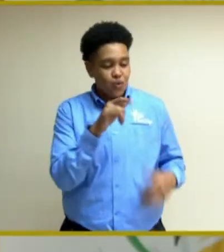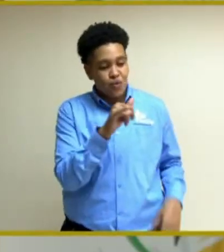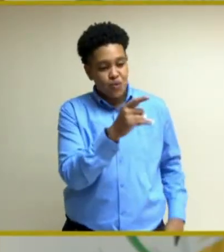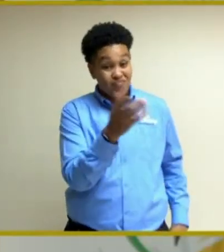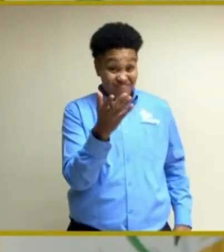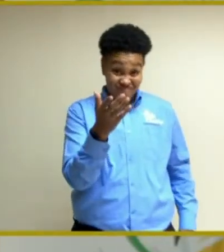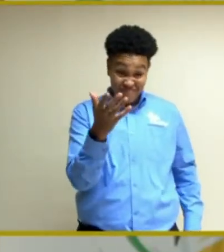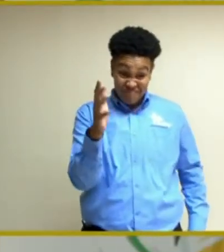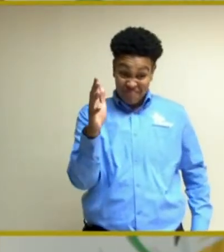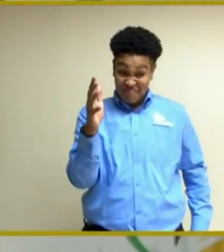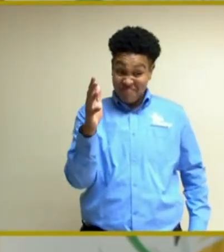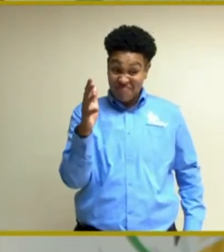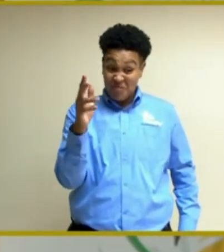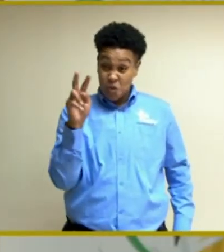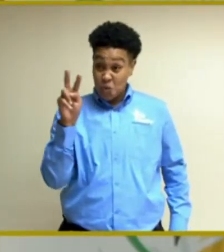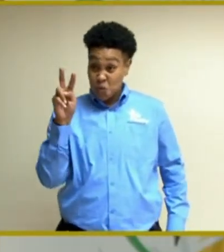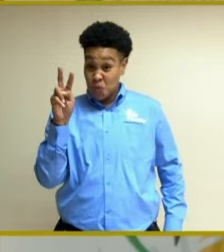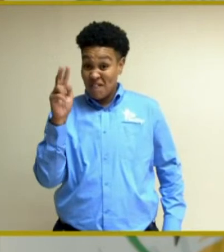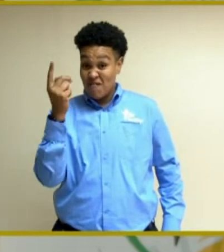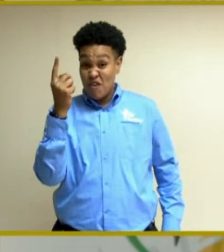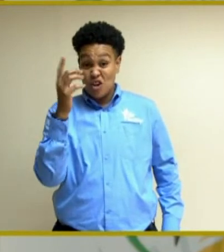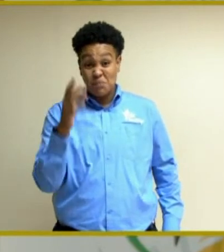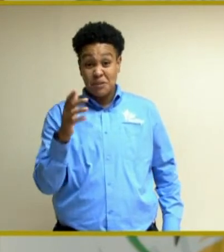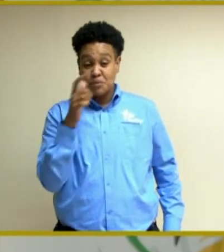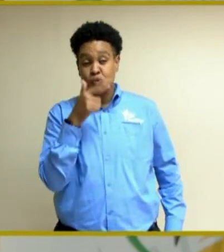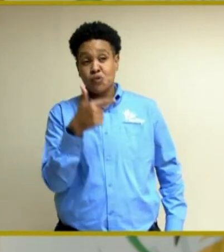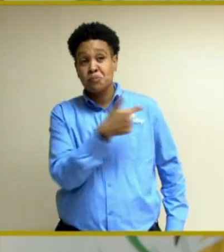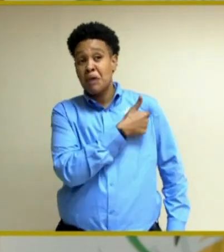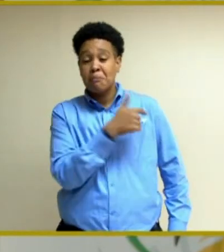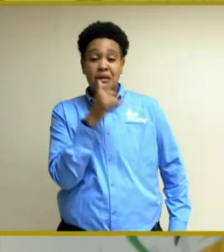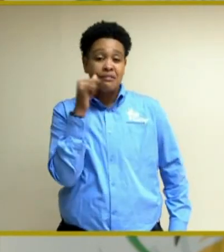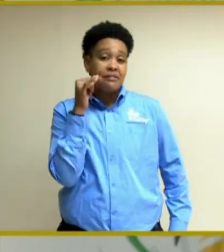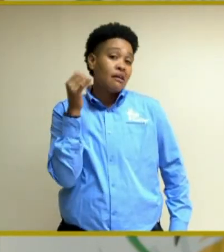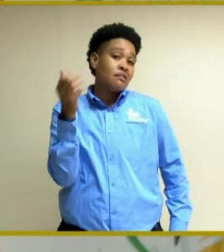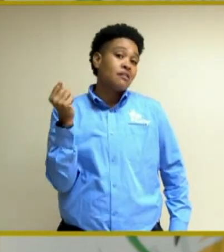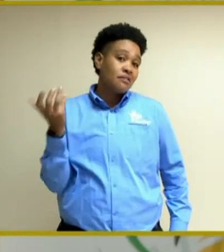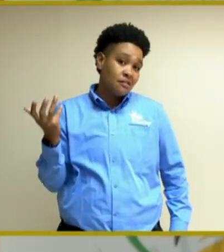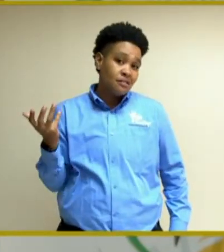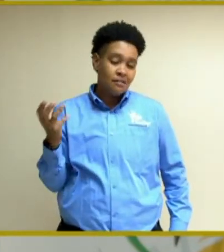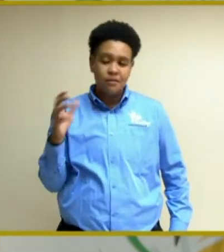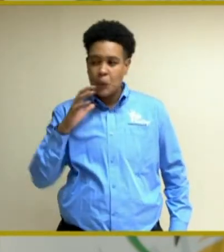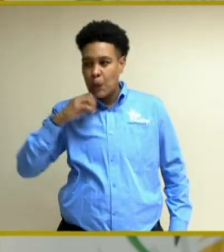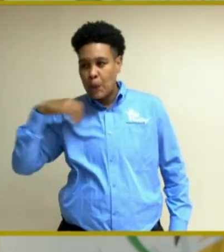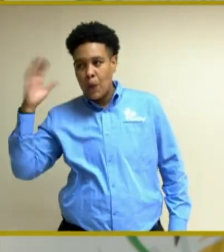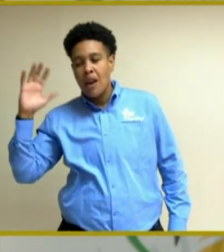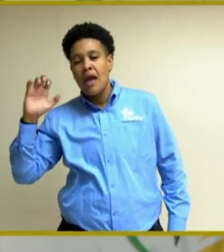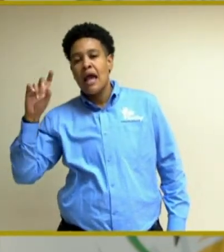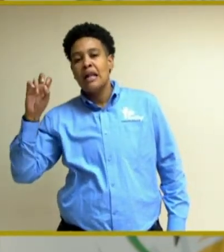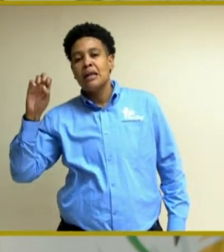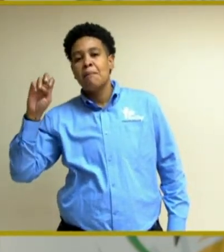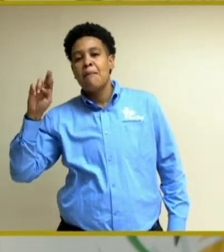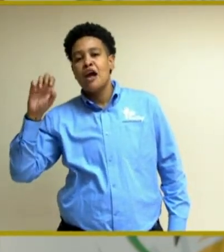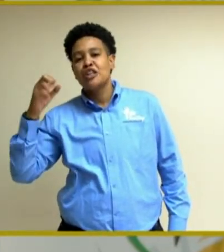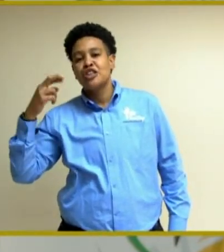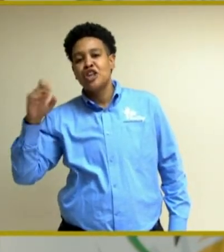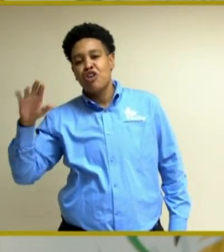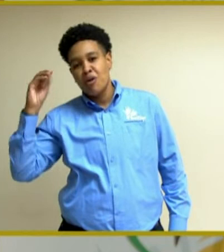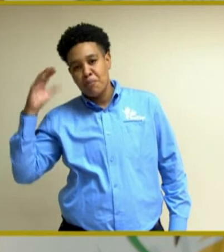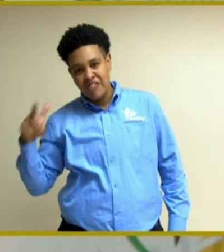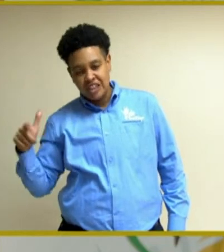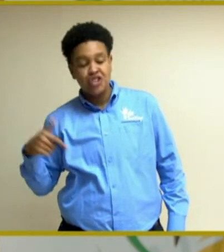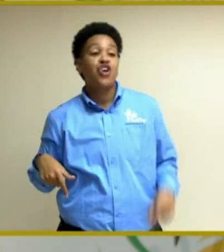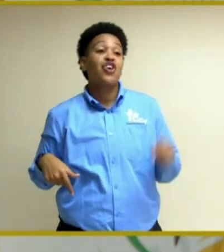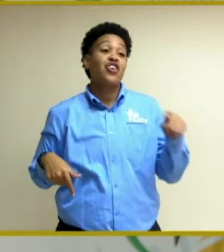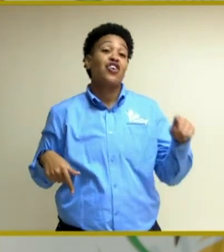have it. The two first persons to receive the COVID vaccines yesterday.